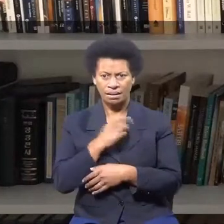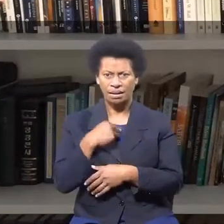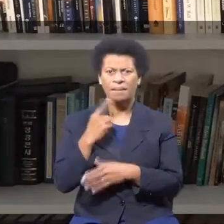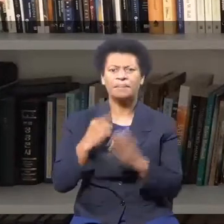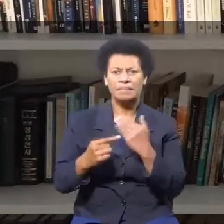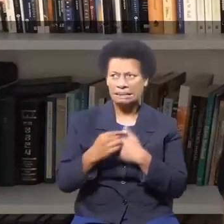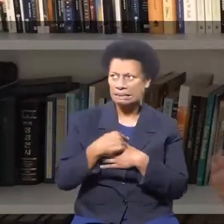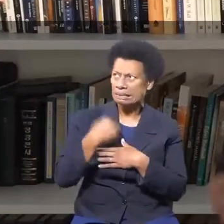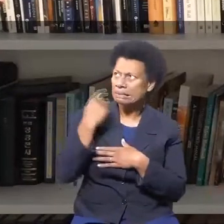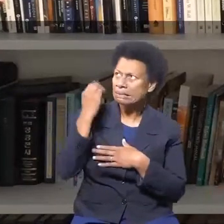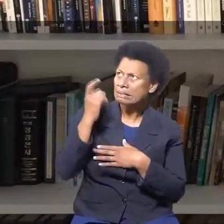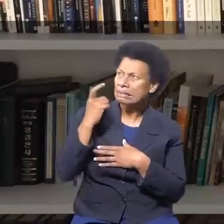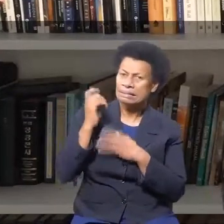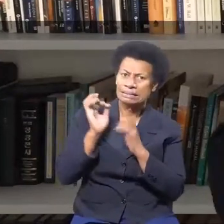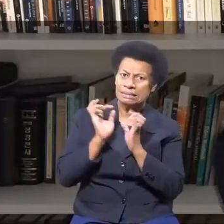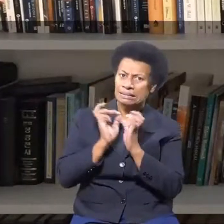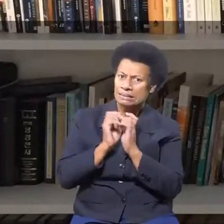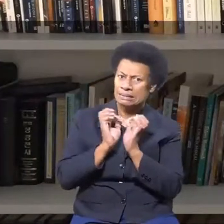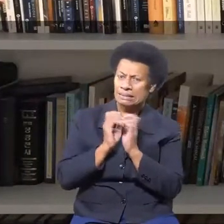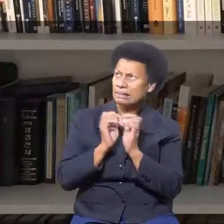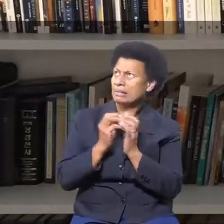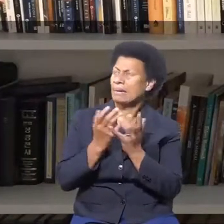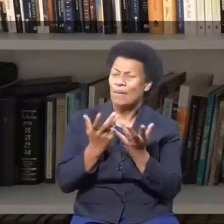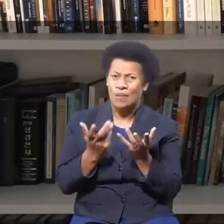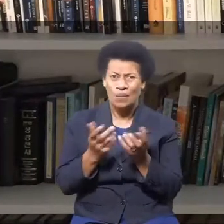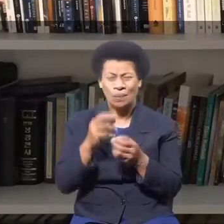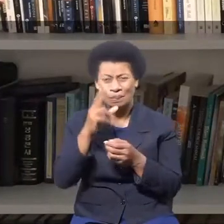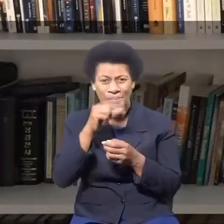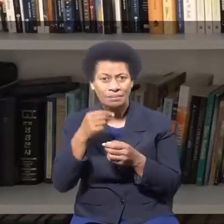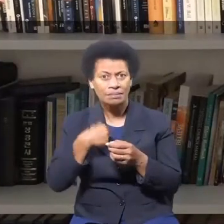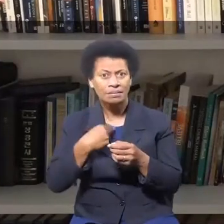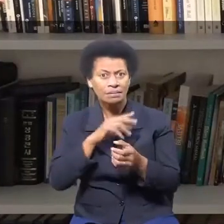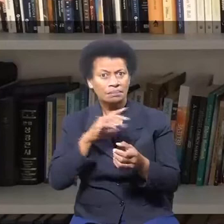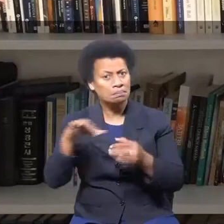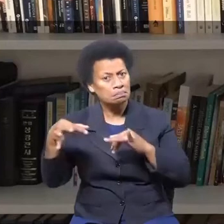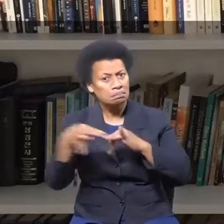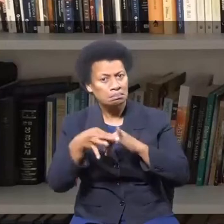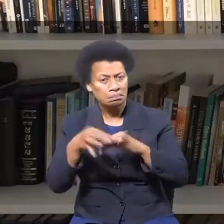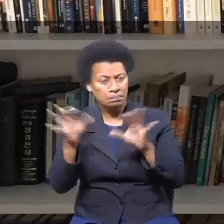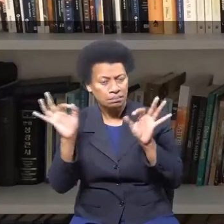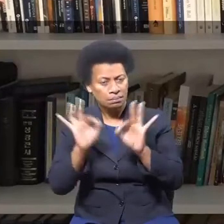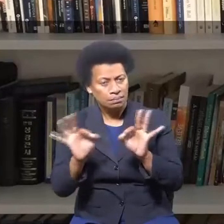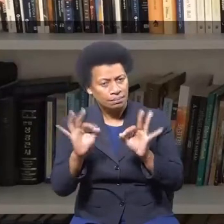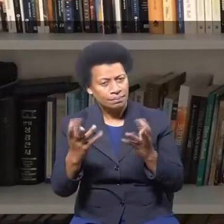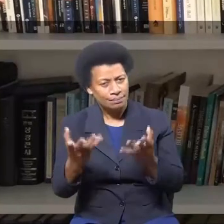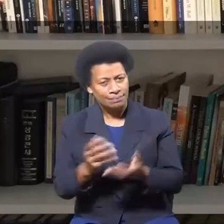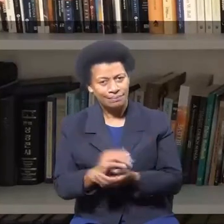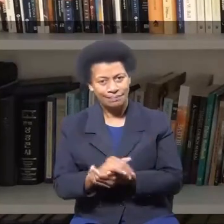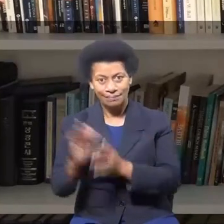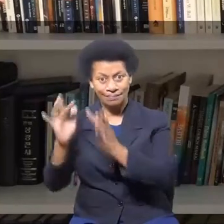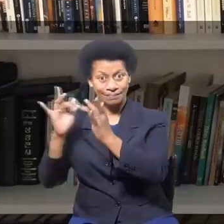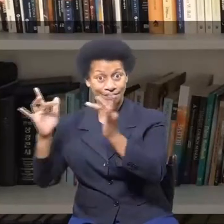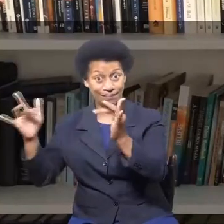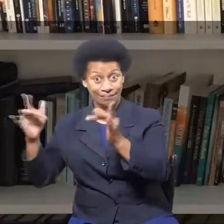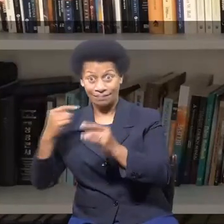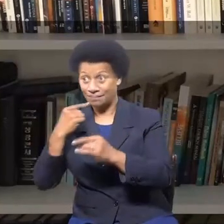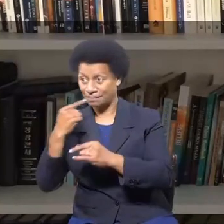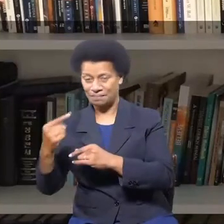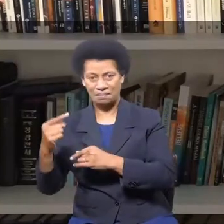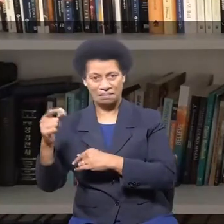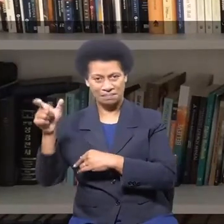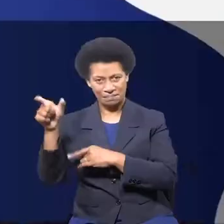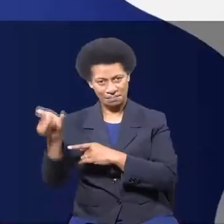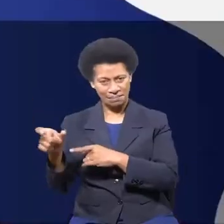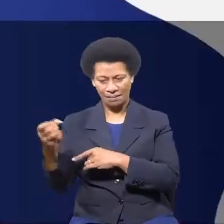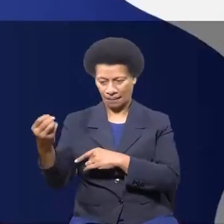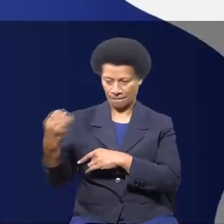thought to herself, how is this possible? I'm not even married. And then Gabriel told her these beautiful